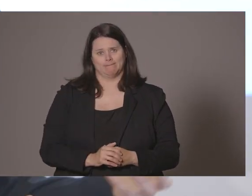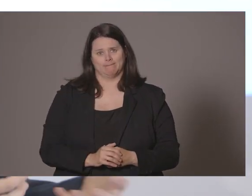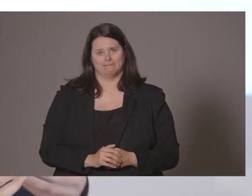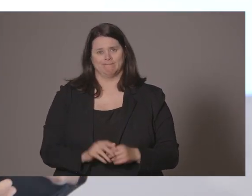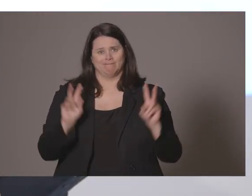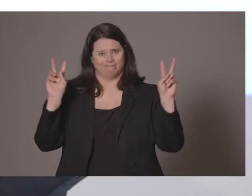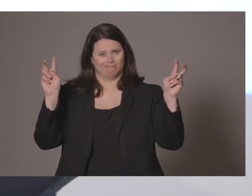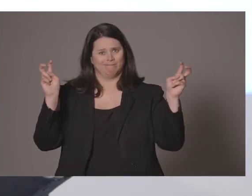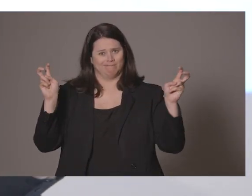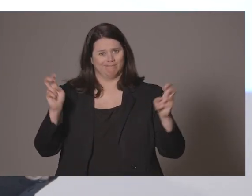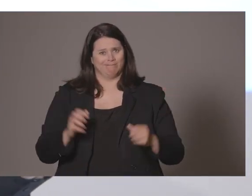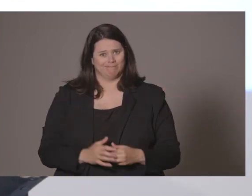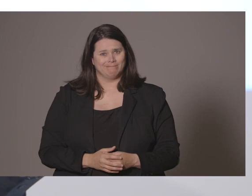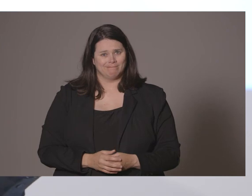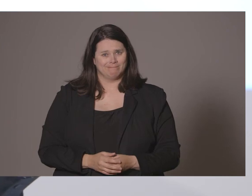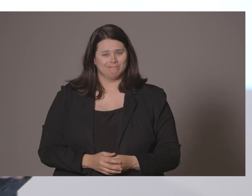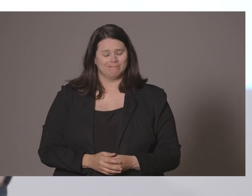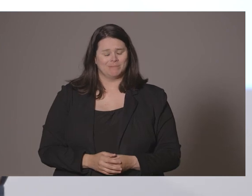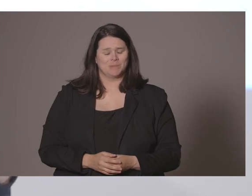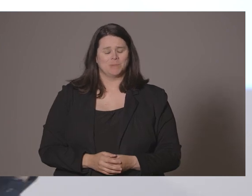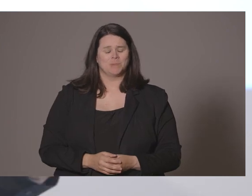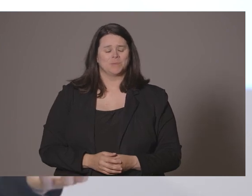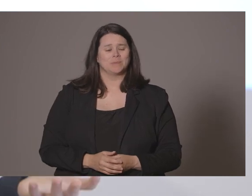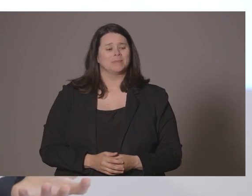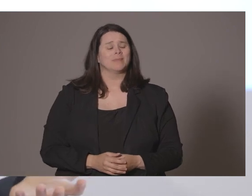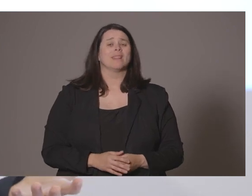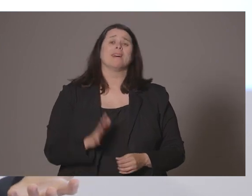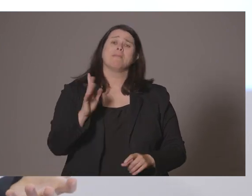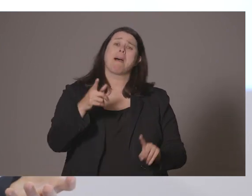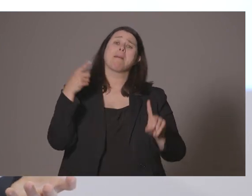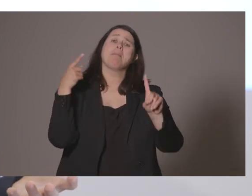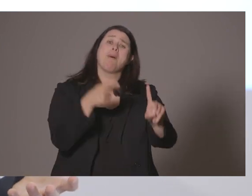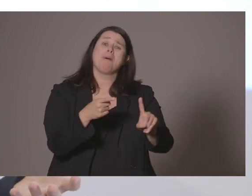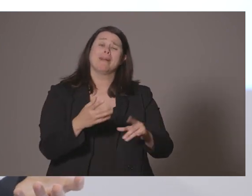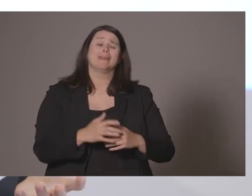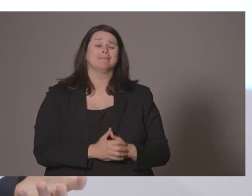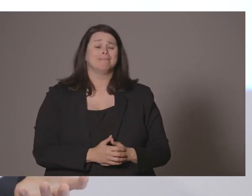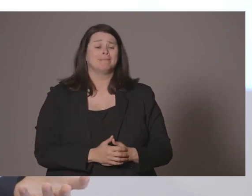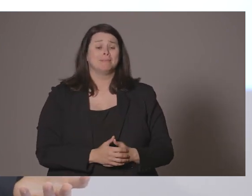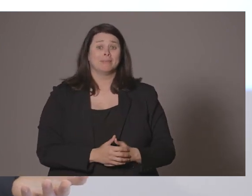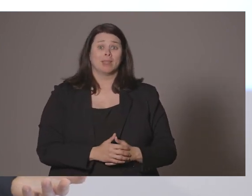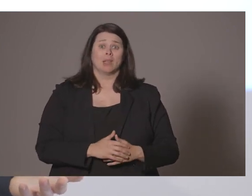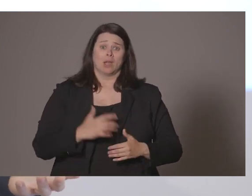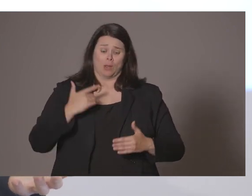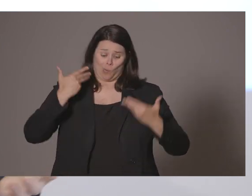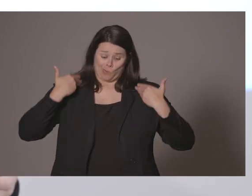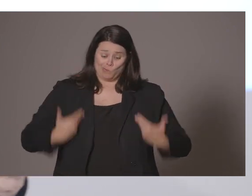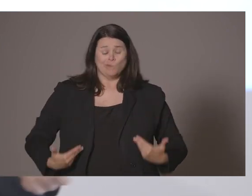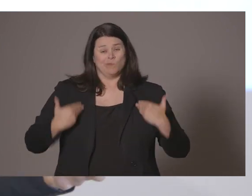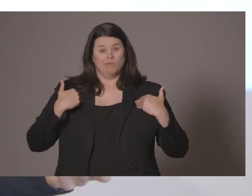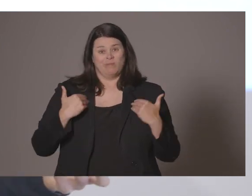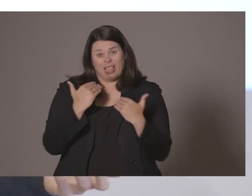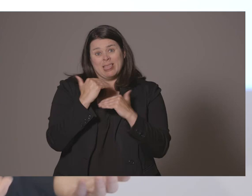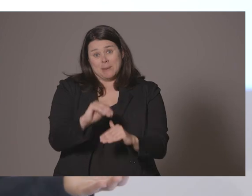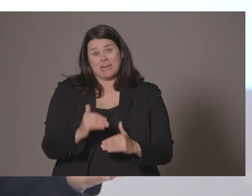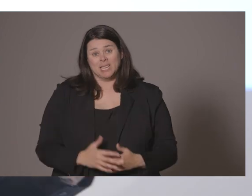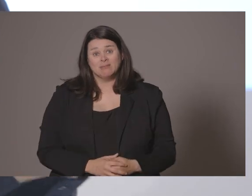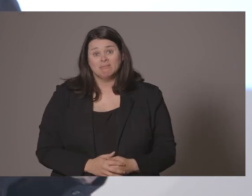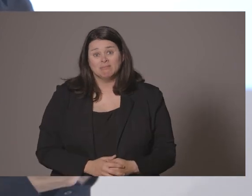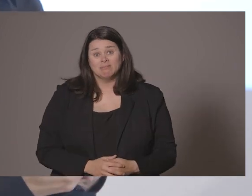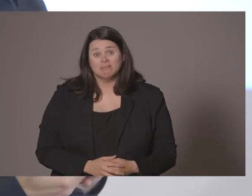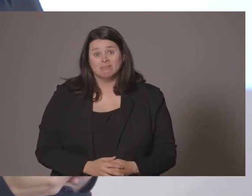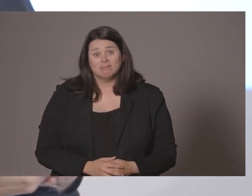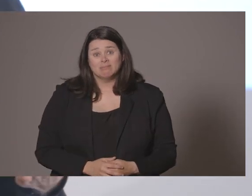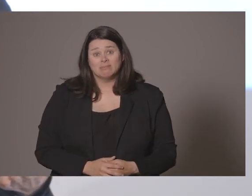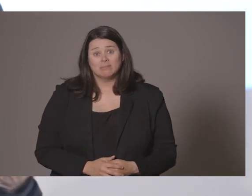Again, coming to terms with exploring our own limitations and unhooking us from